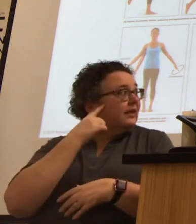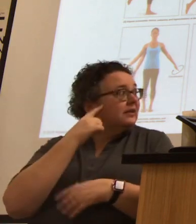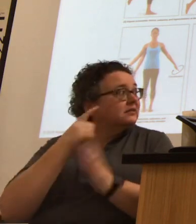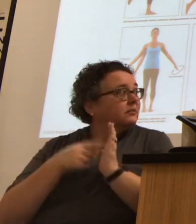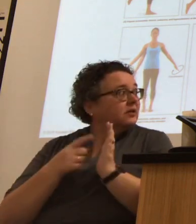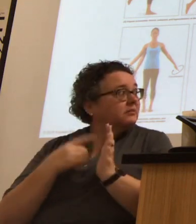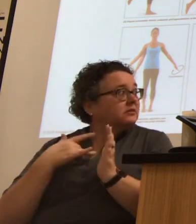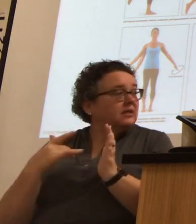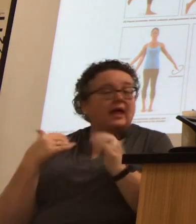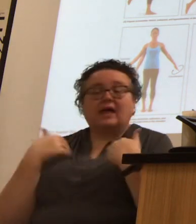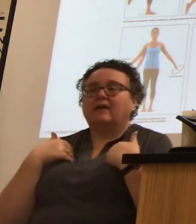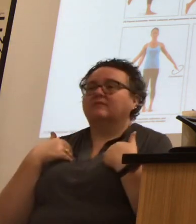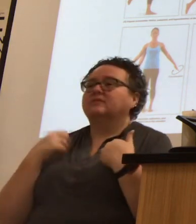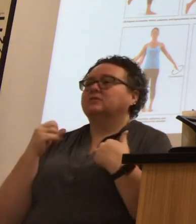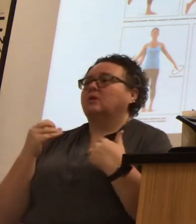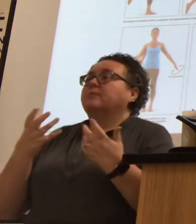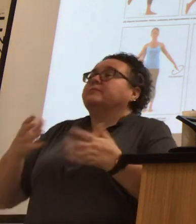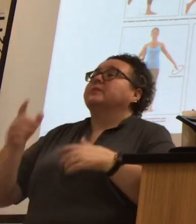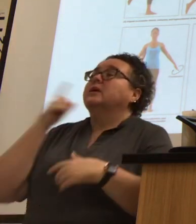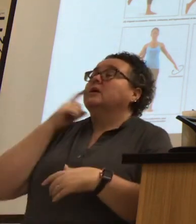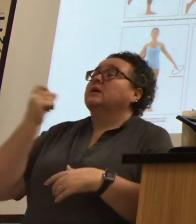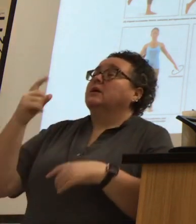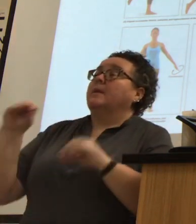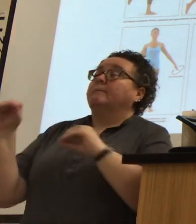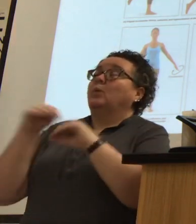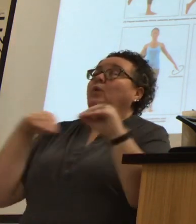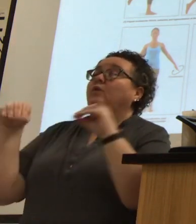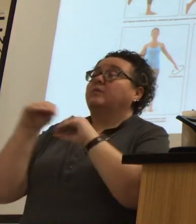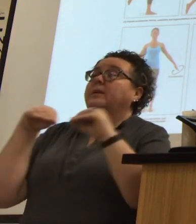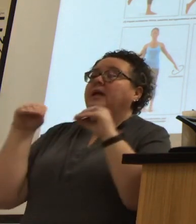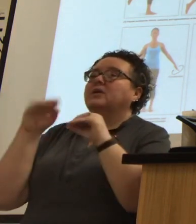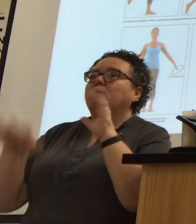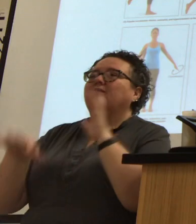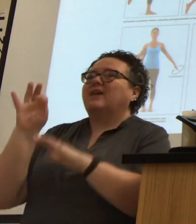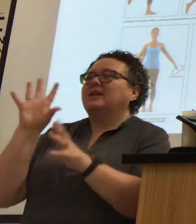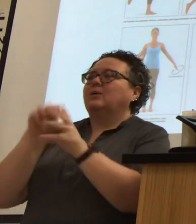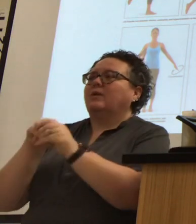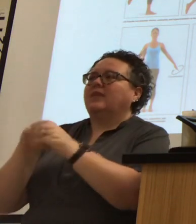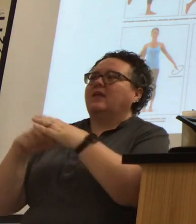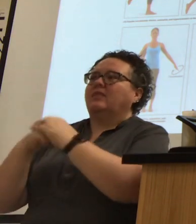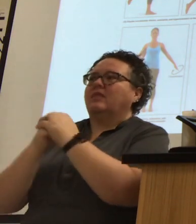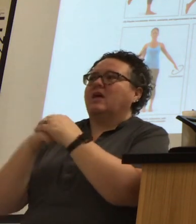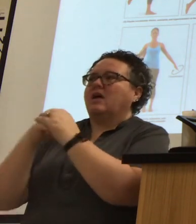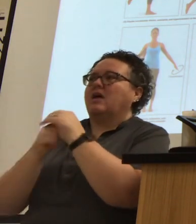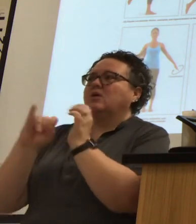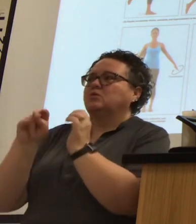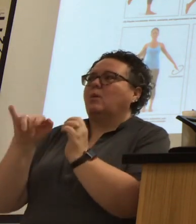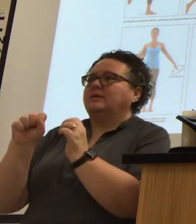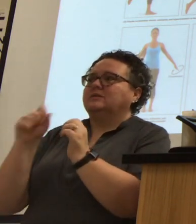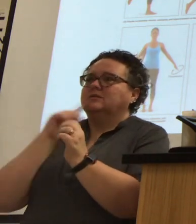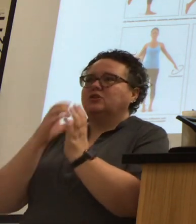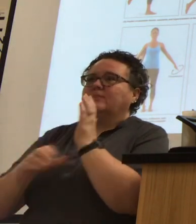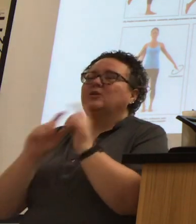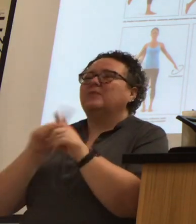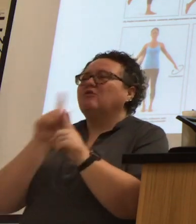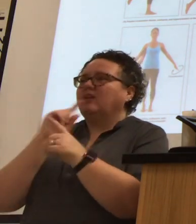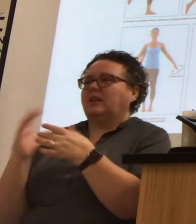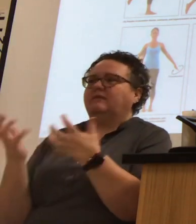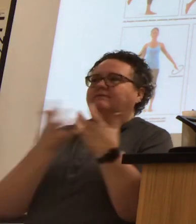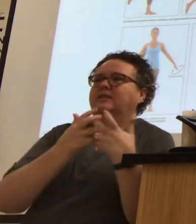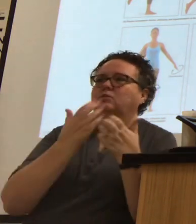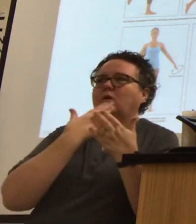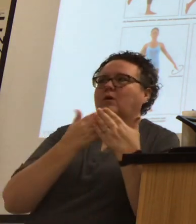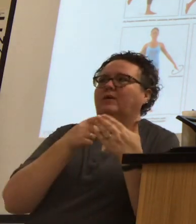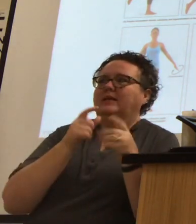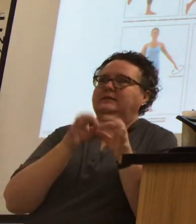Because it's movement and joints help our body move. You'll find it in the joints chapter, but I think it goes along with this whole language of anatomy.